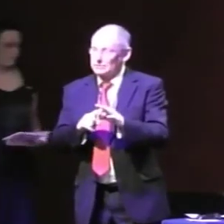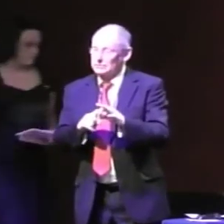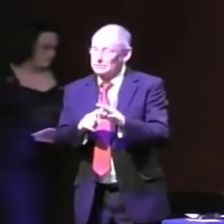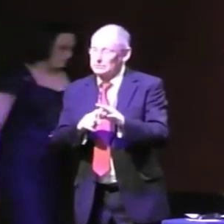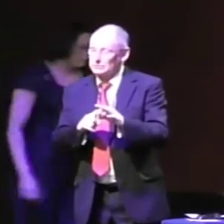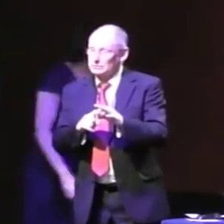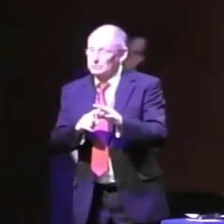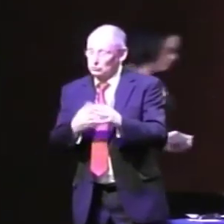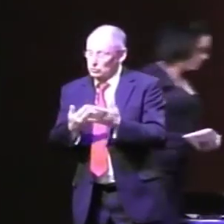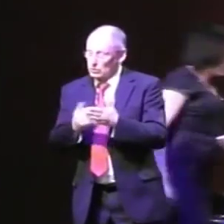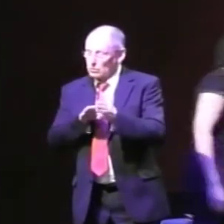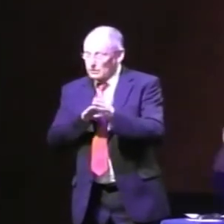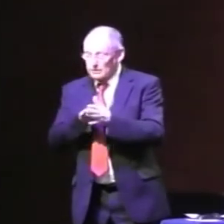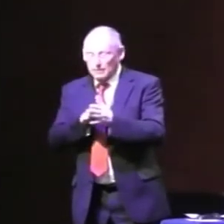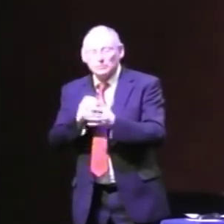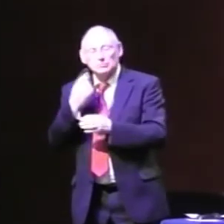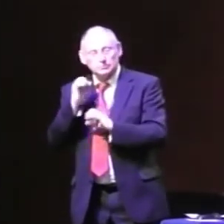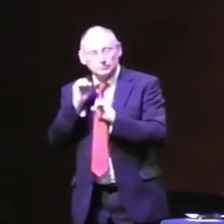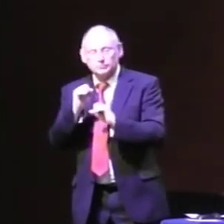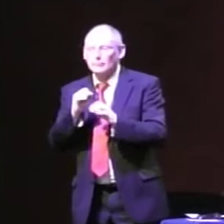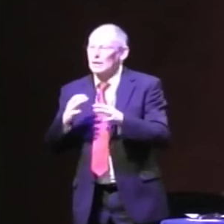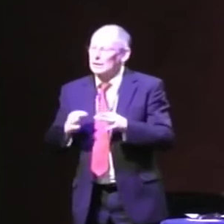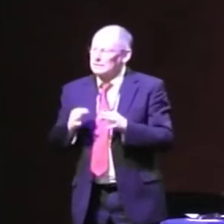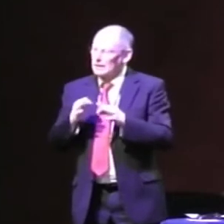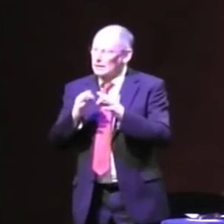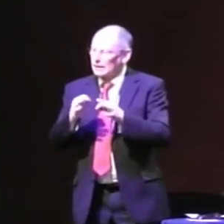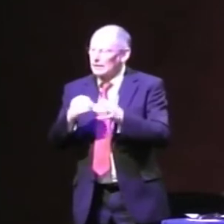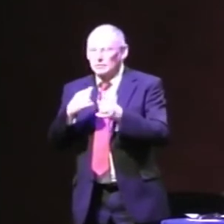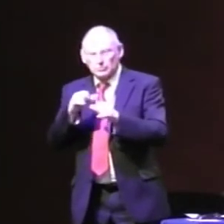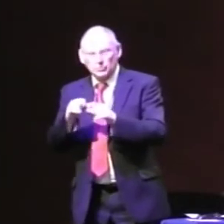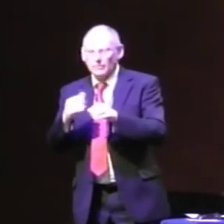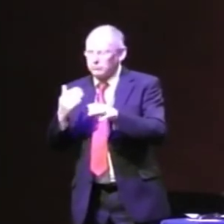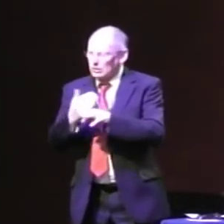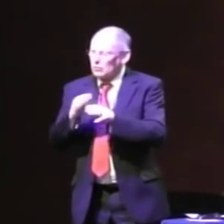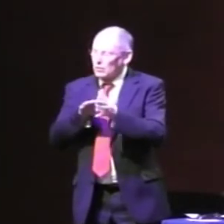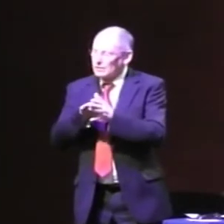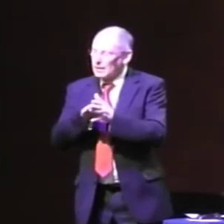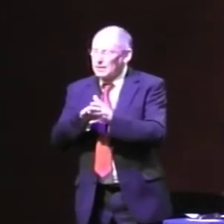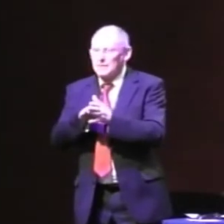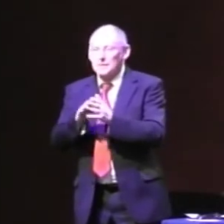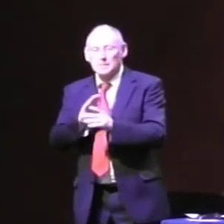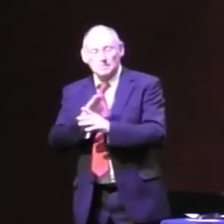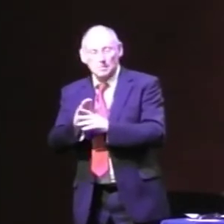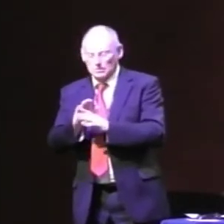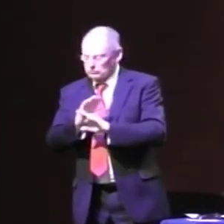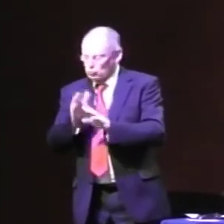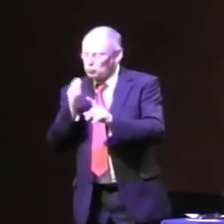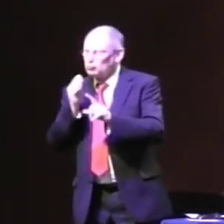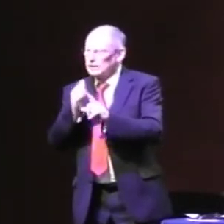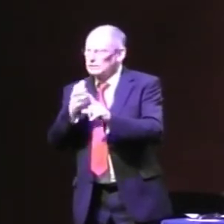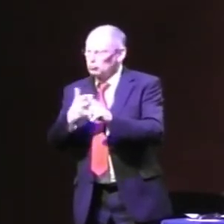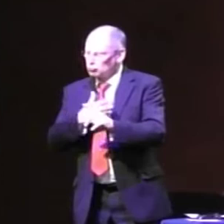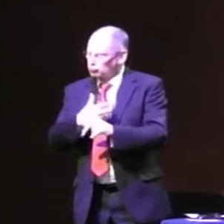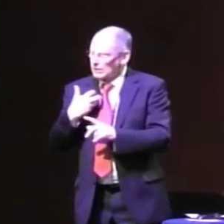we appreciate the fact that delays have been put in place to practical exams, but no recognition of the stress on